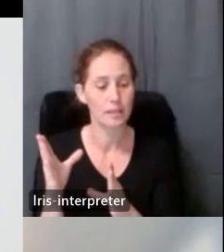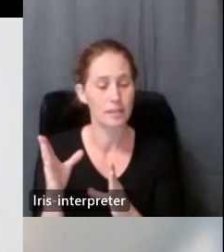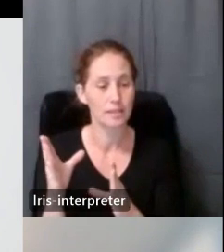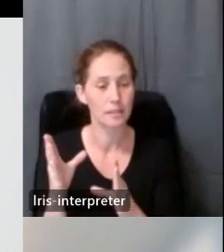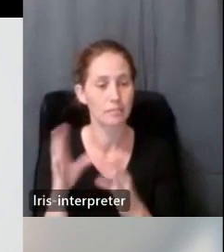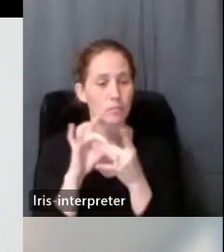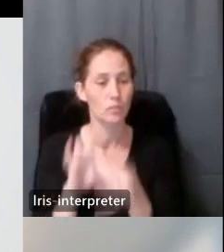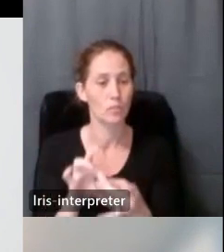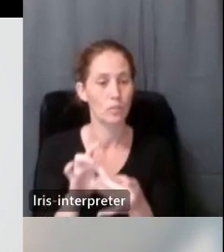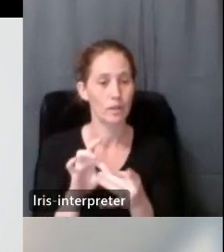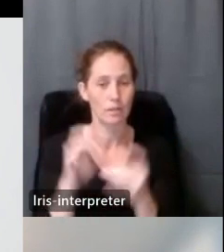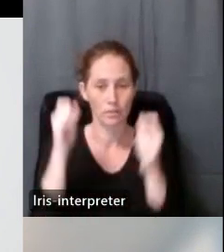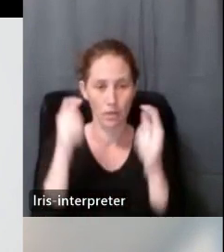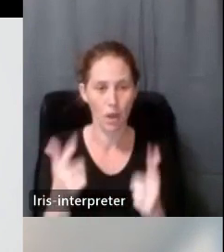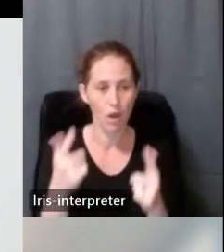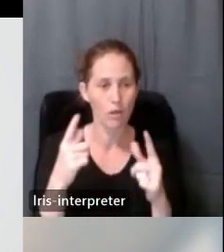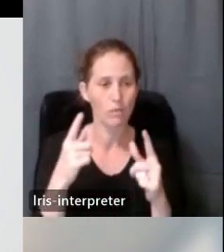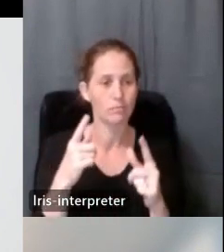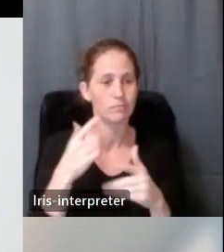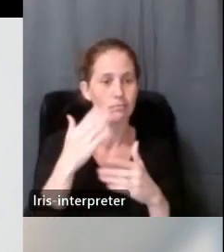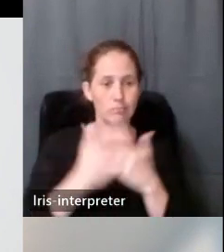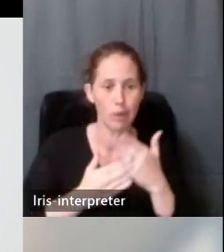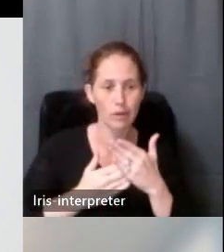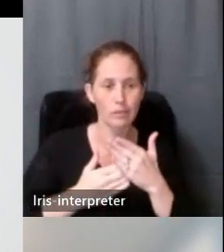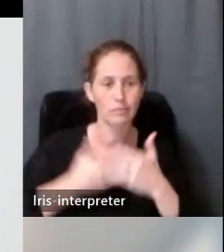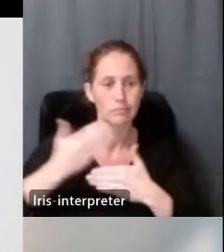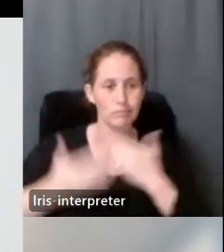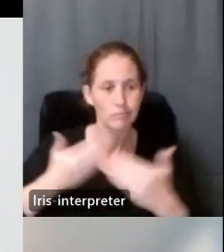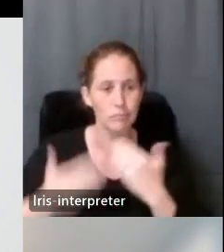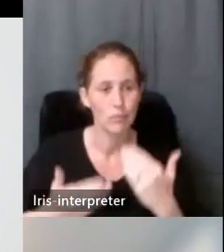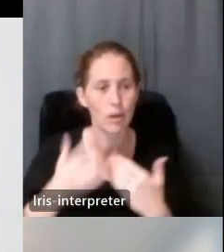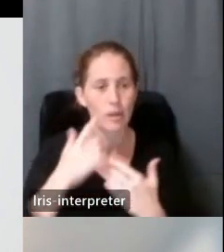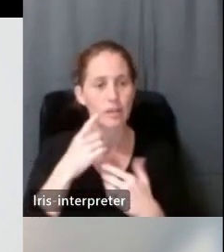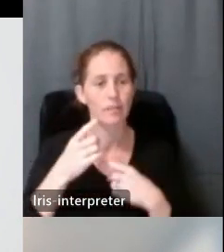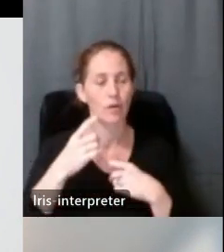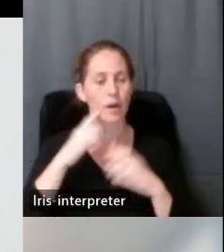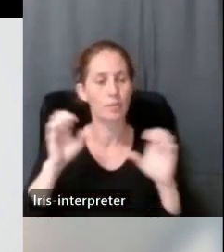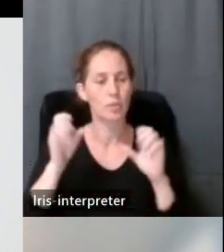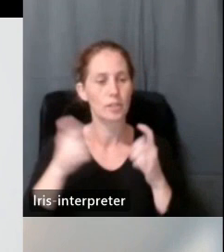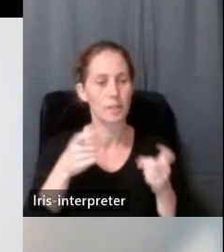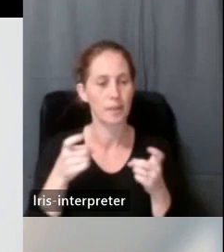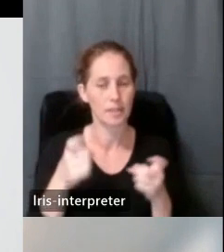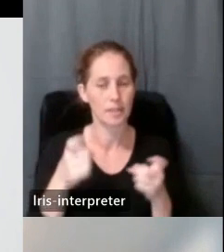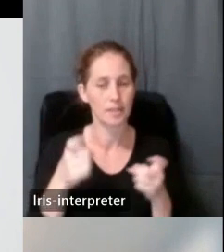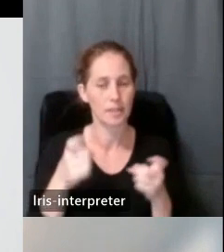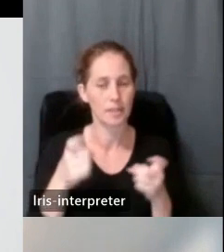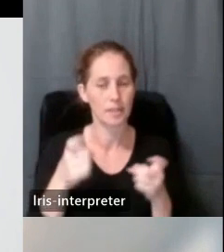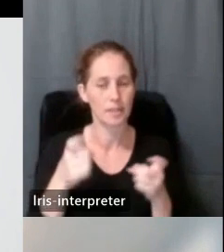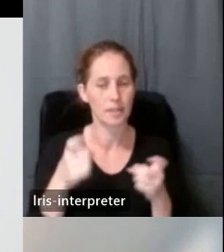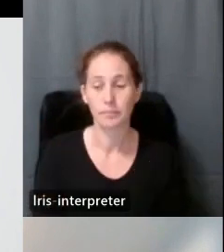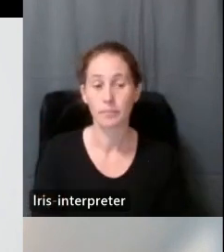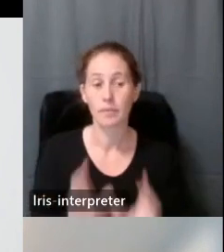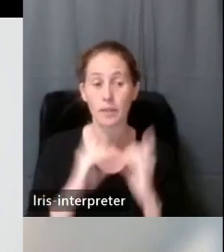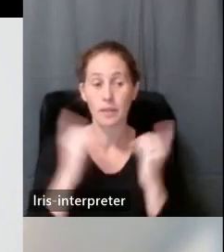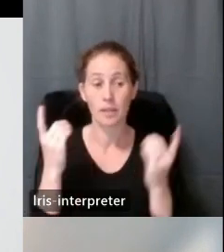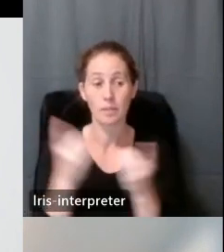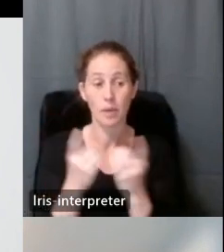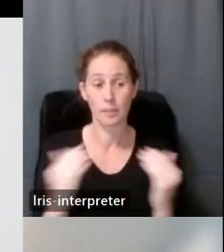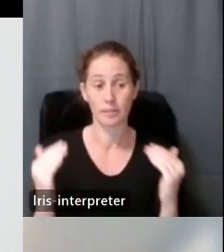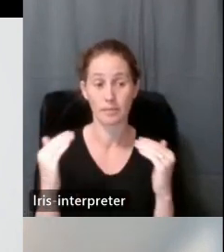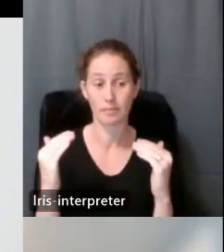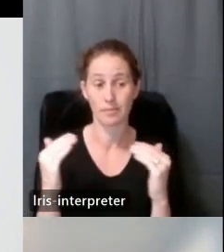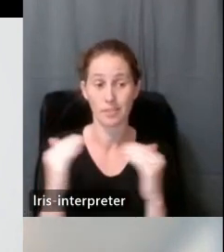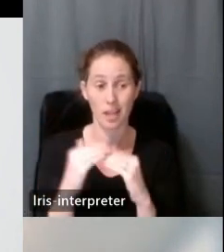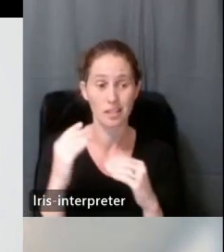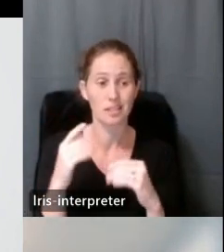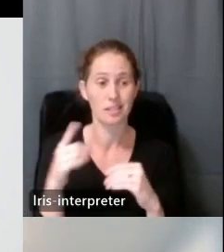with respect to all phases of emergency management. Even the Department of Justice had a suggestion